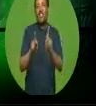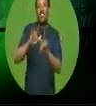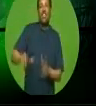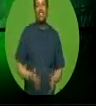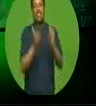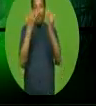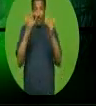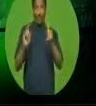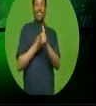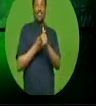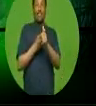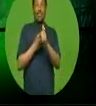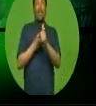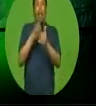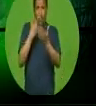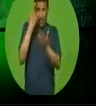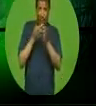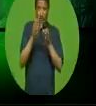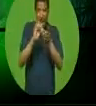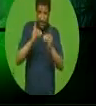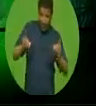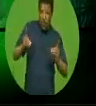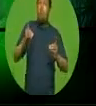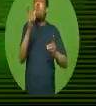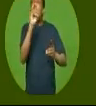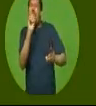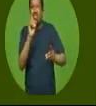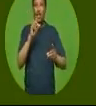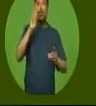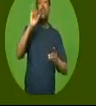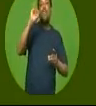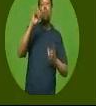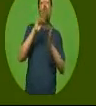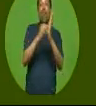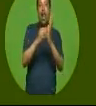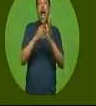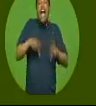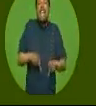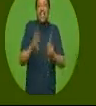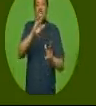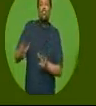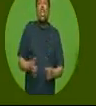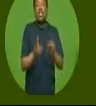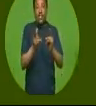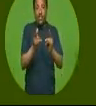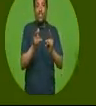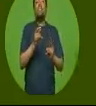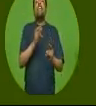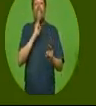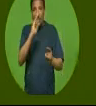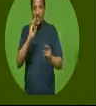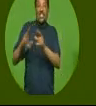define what Uni-Modal agricultural strategy is. The Uni-Modal agricultural strategy